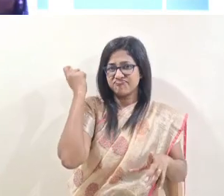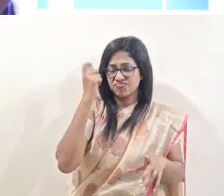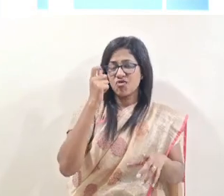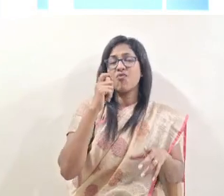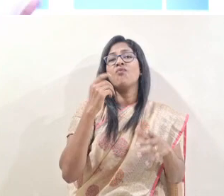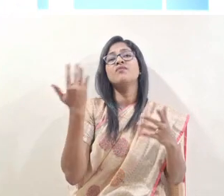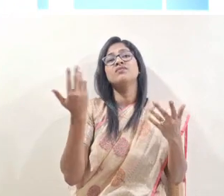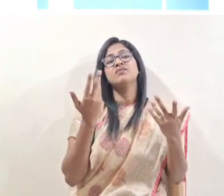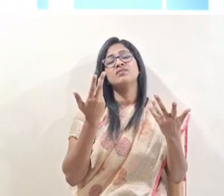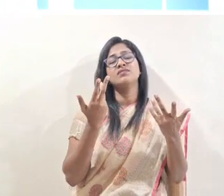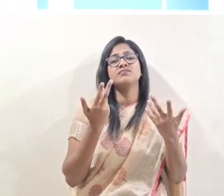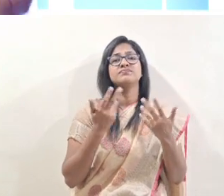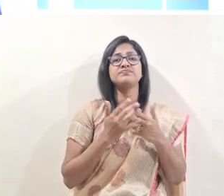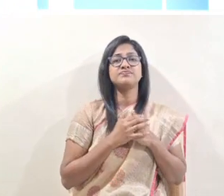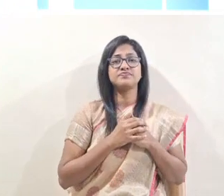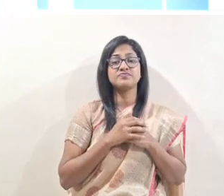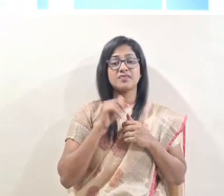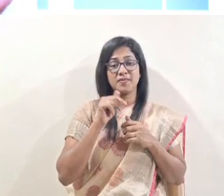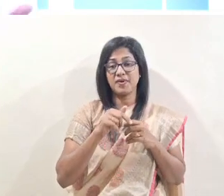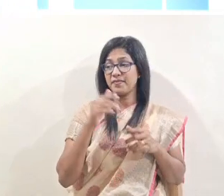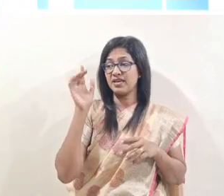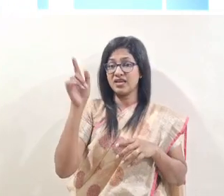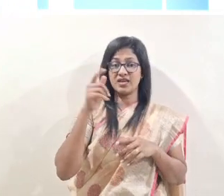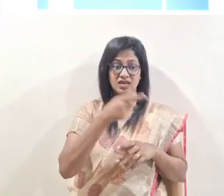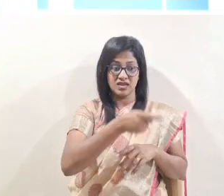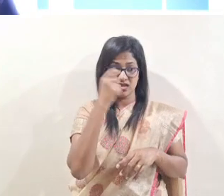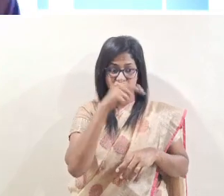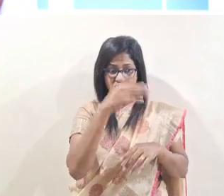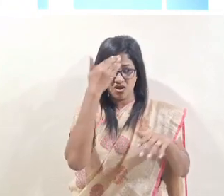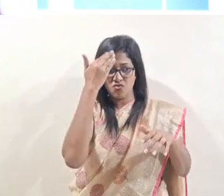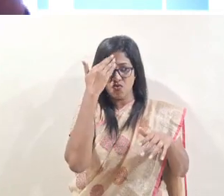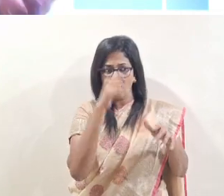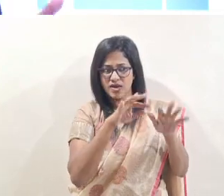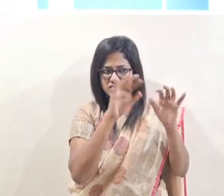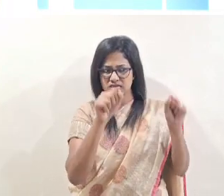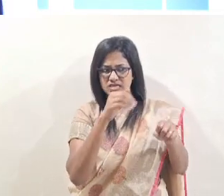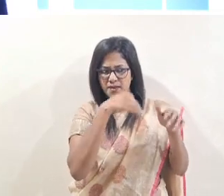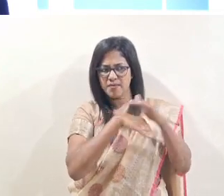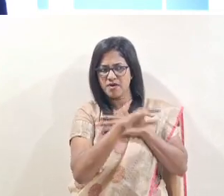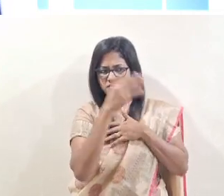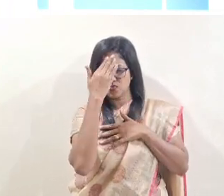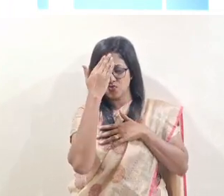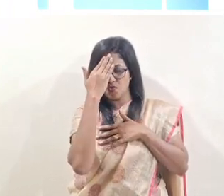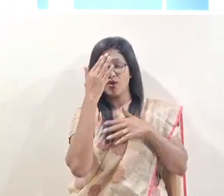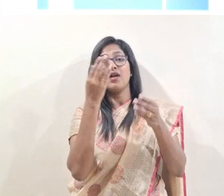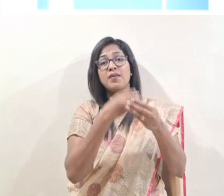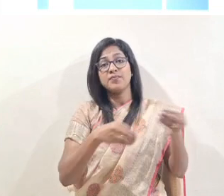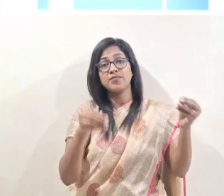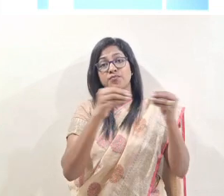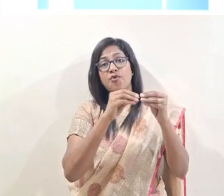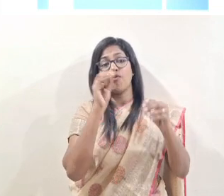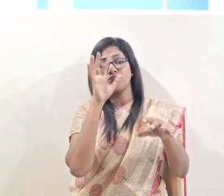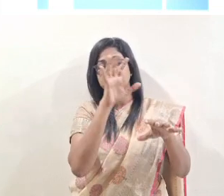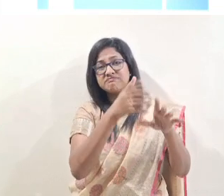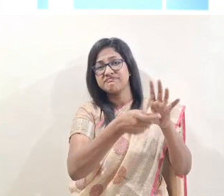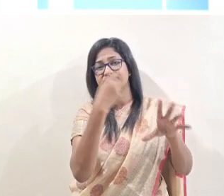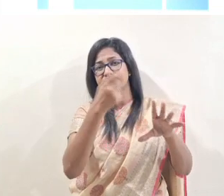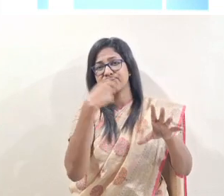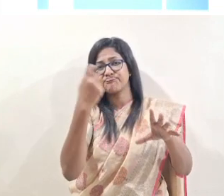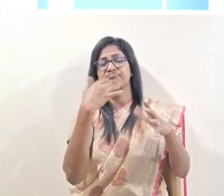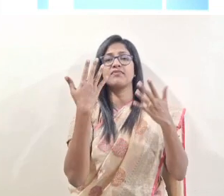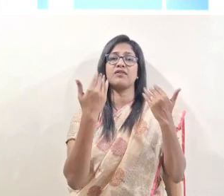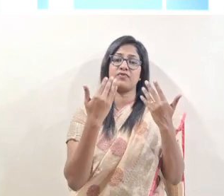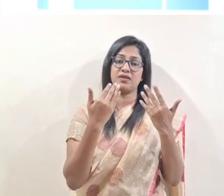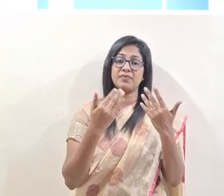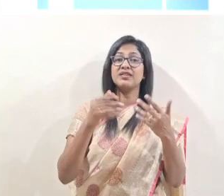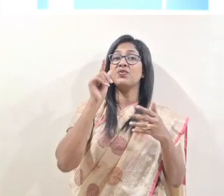and by which the attacker would know about the system, and then he can devise more attacks. So this is a scenario. Like